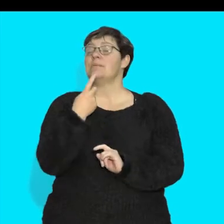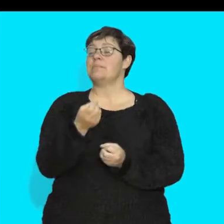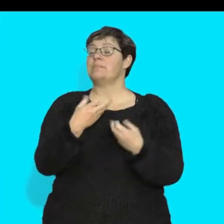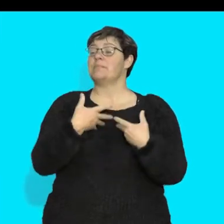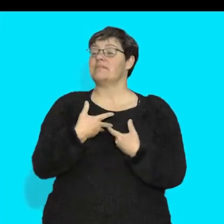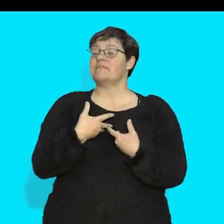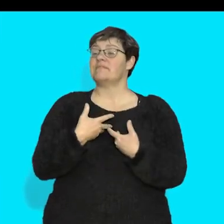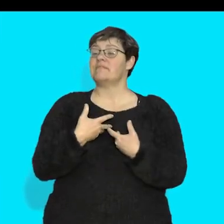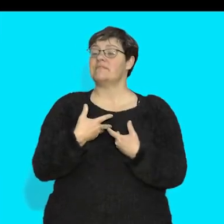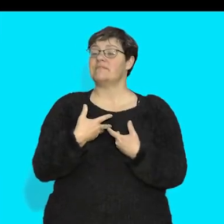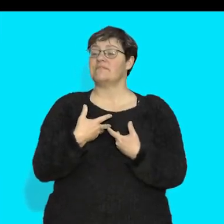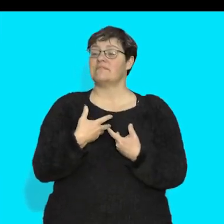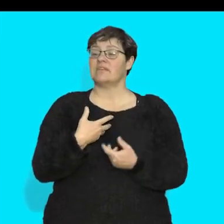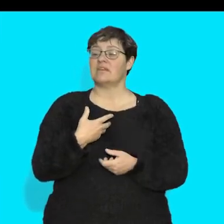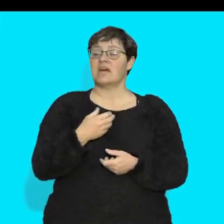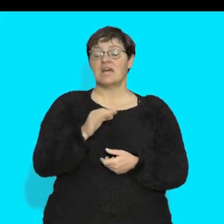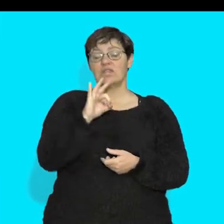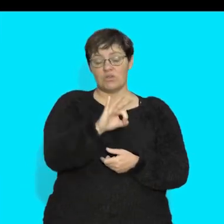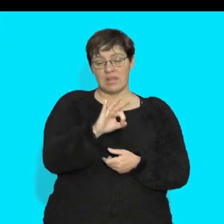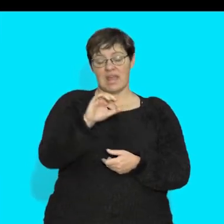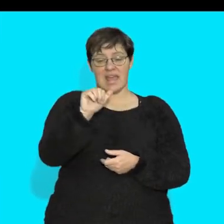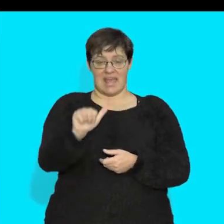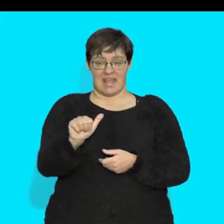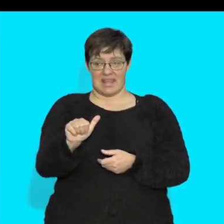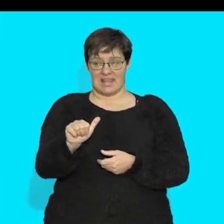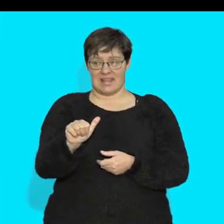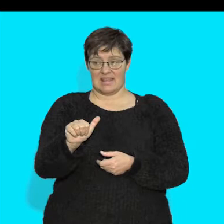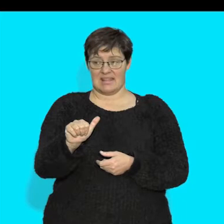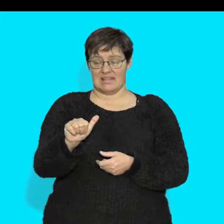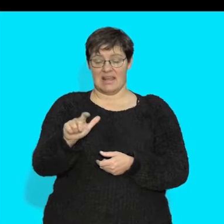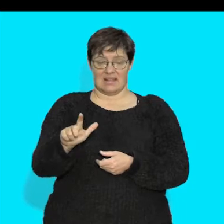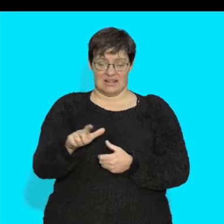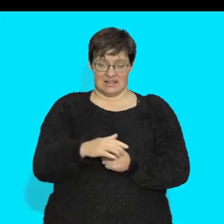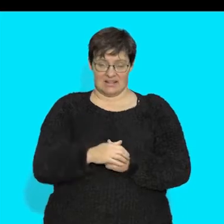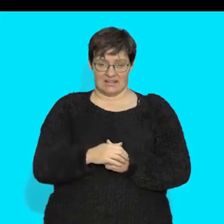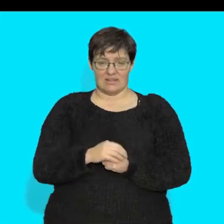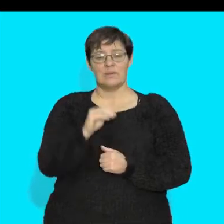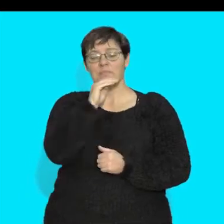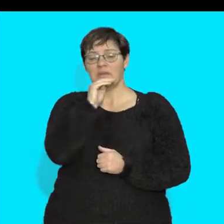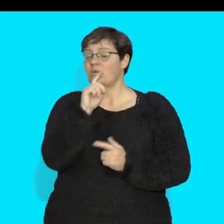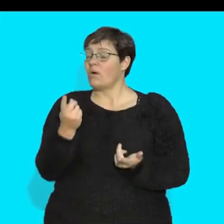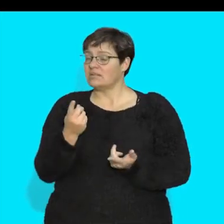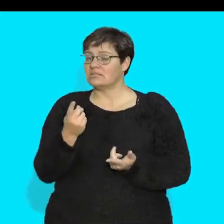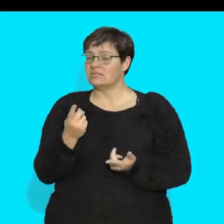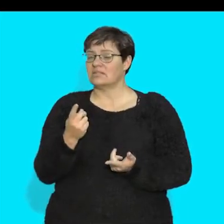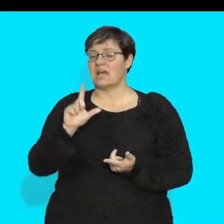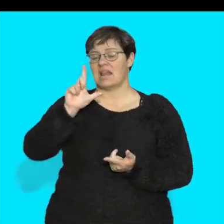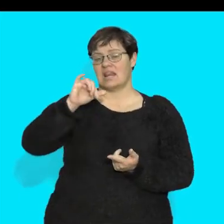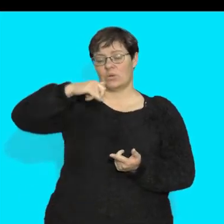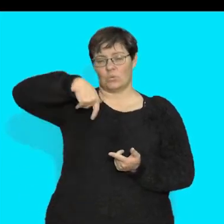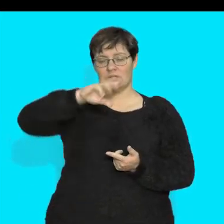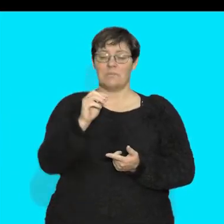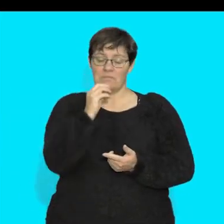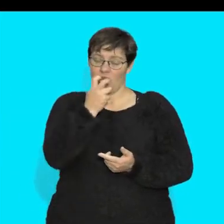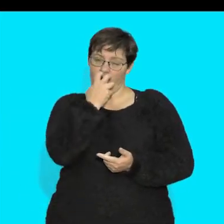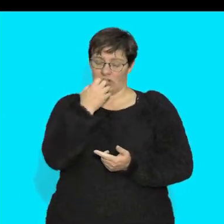to give us 3 lots of aluminium. And in this case, these would be in the liquid form,